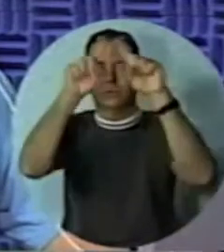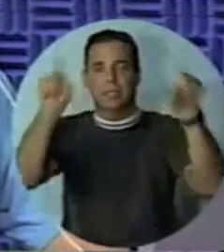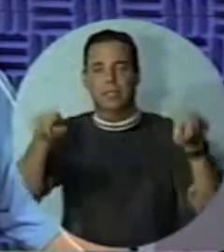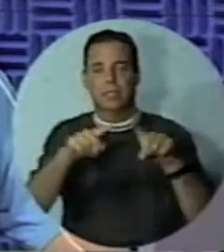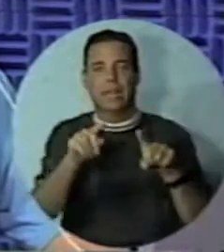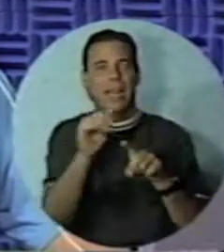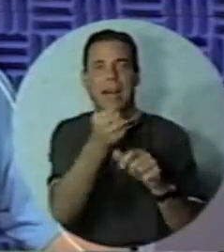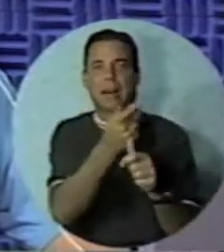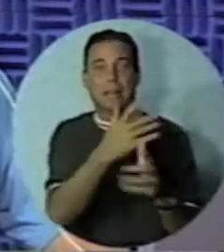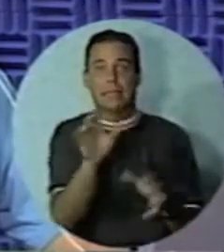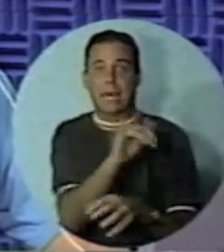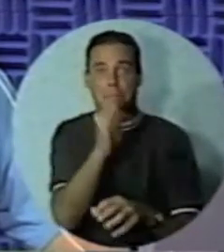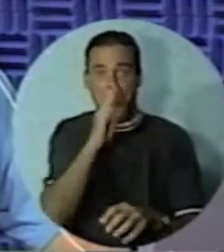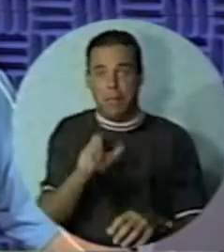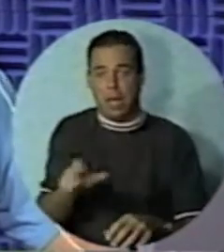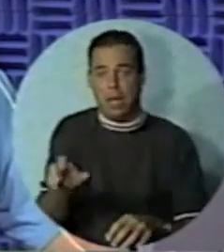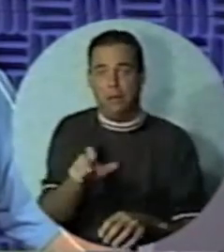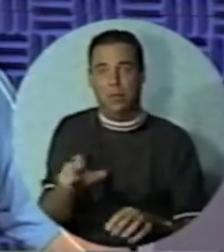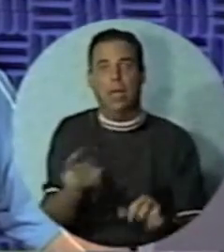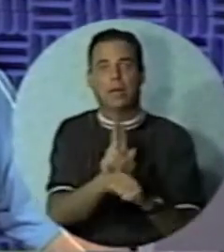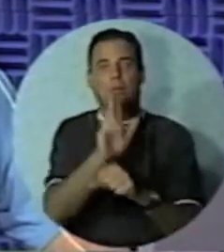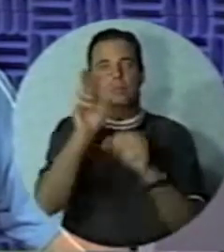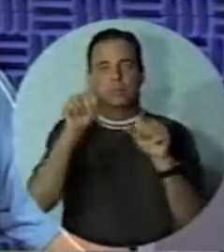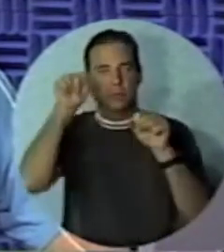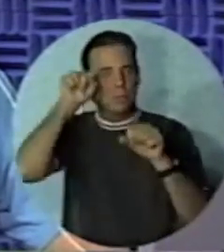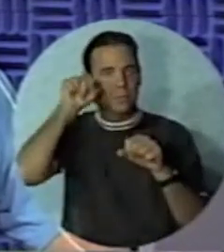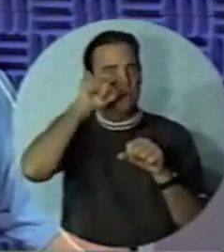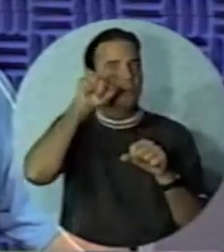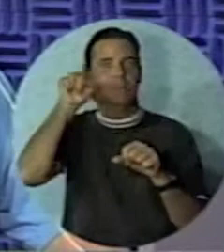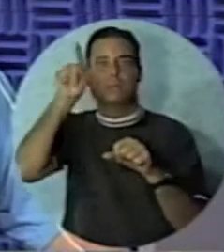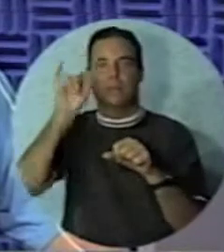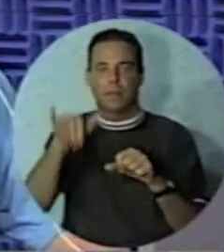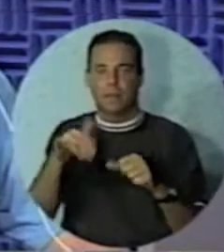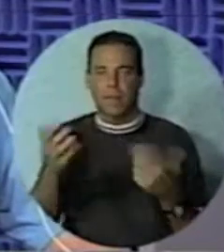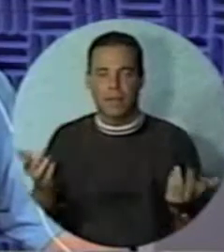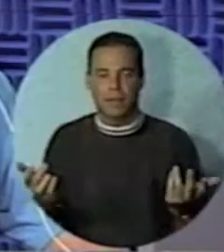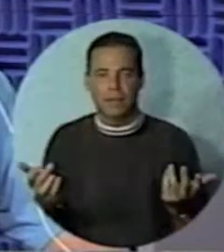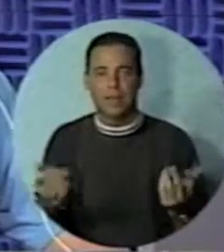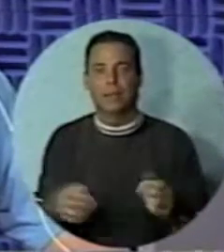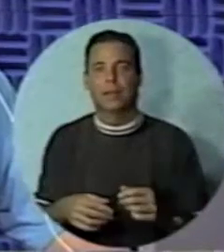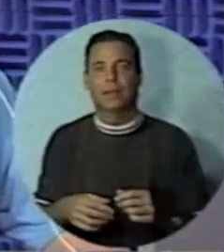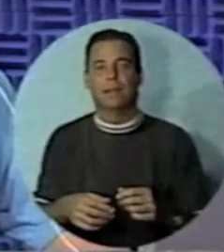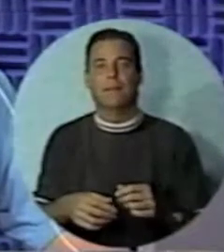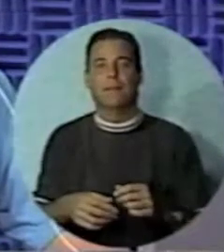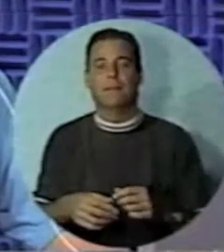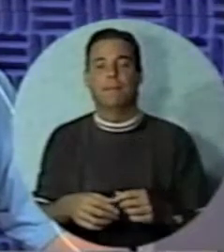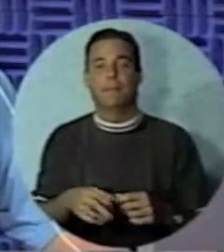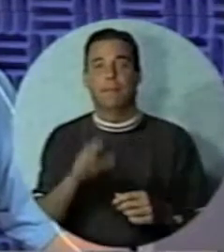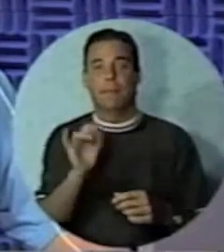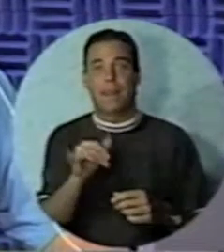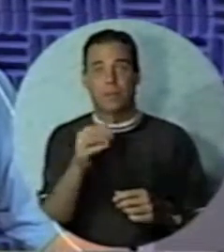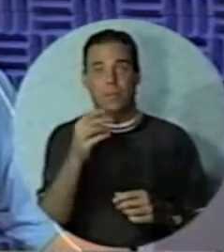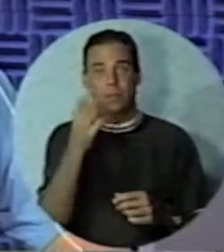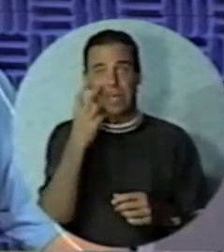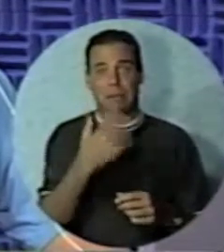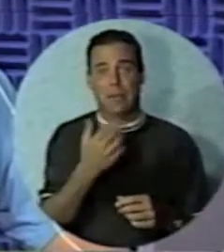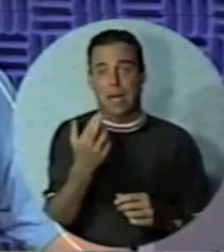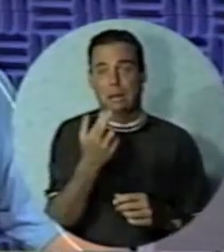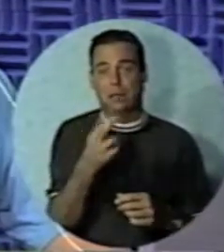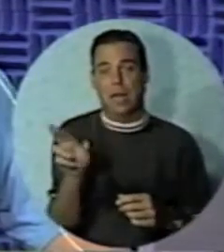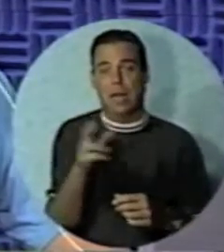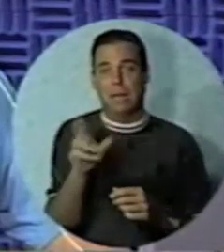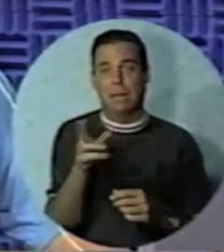do with a mouse, you can do with the headmaster. The object that's over here to the right of my